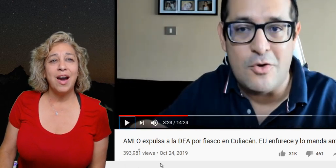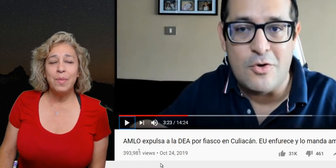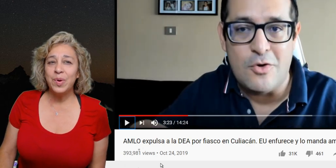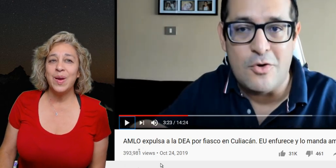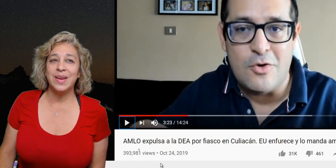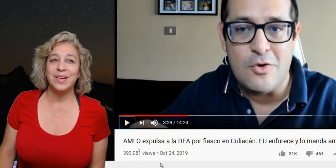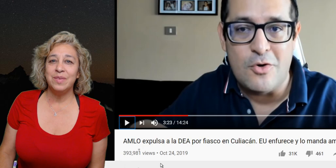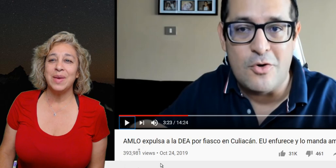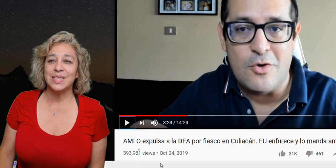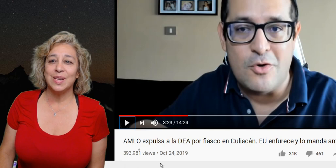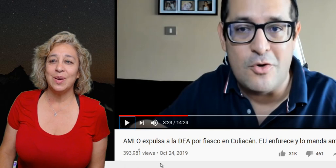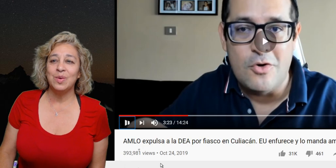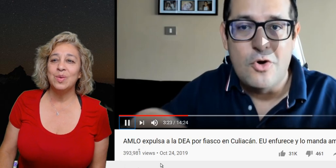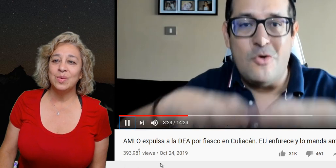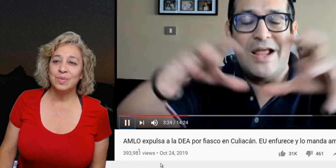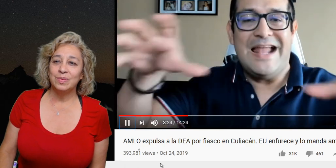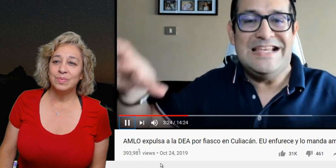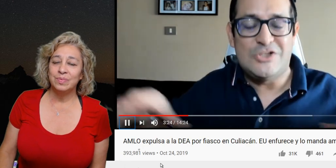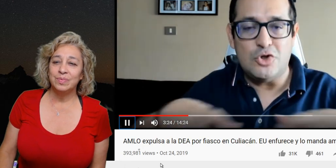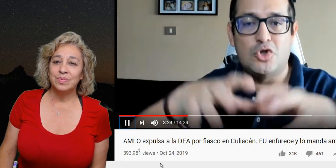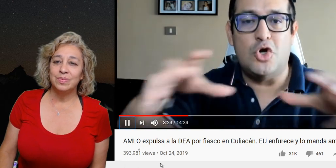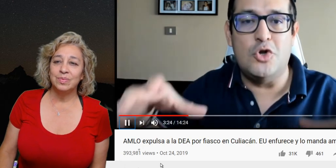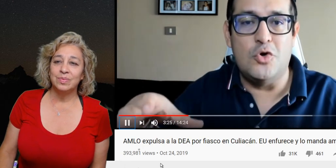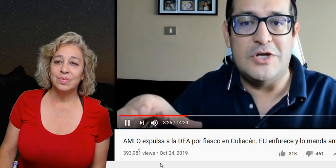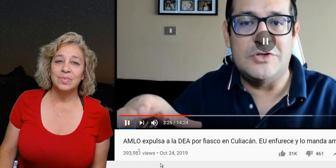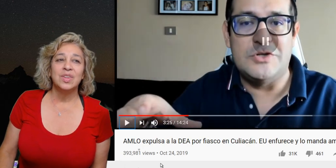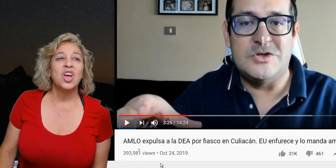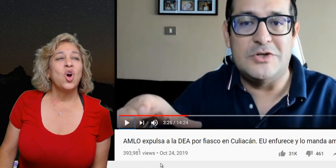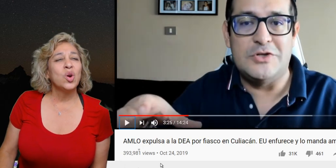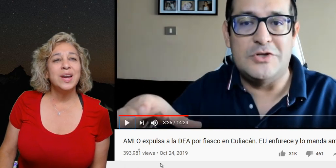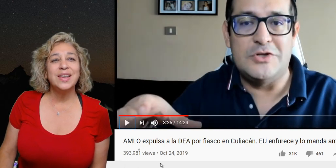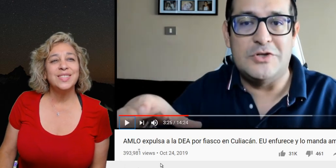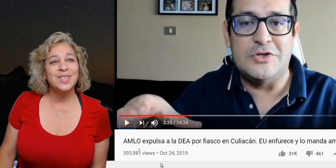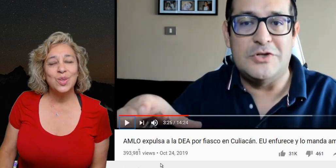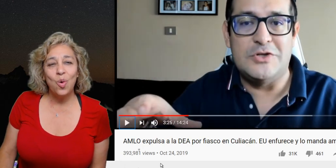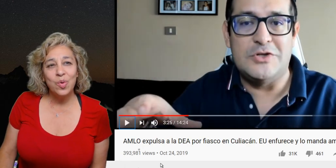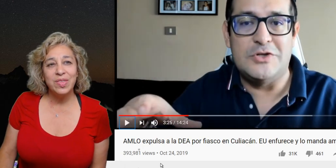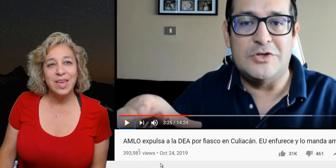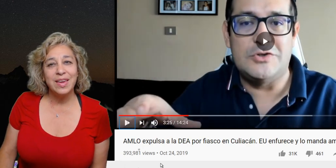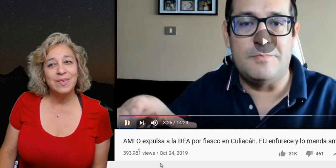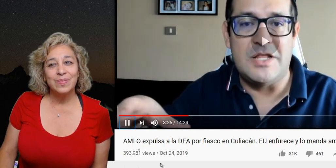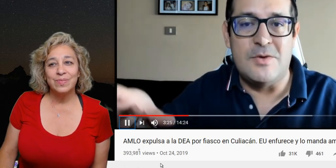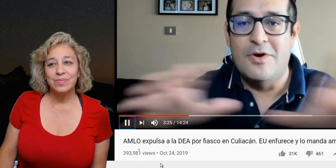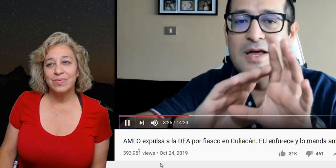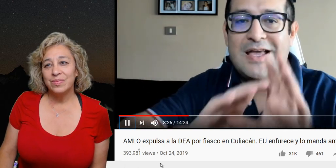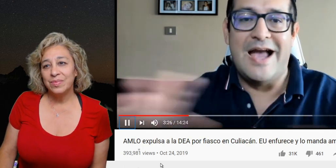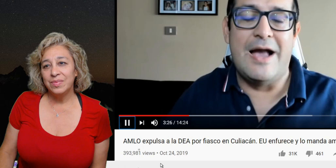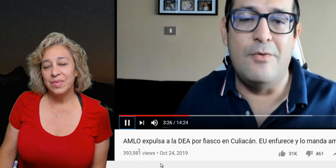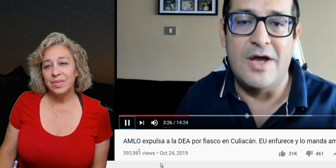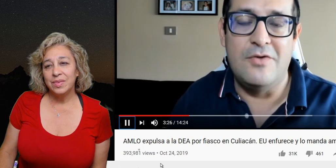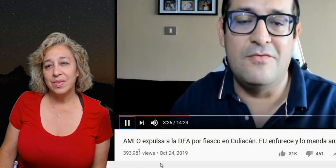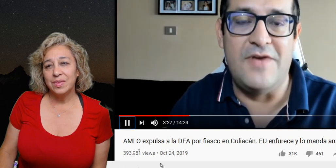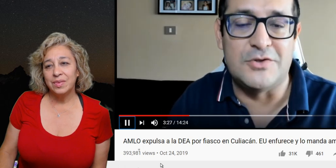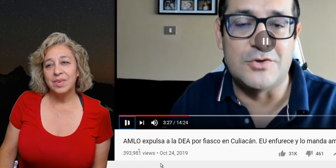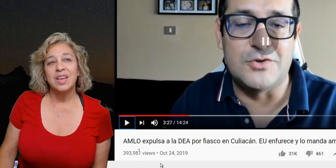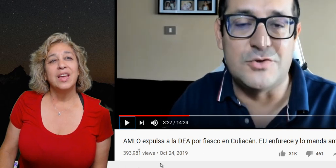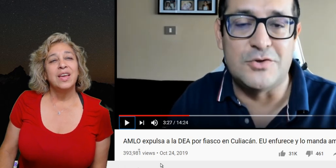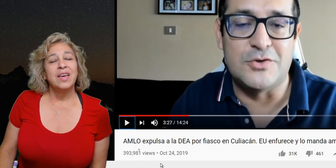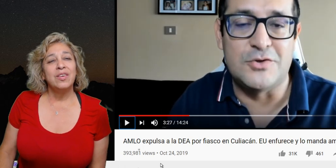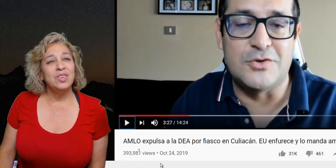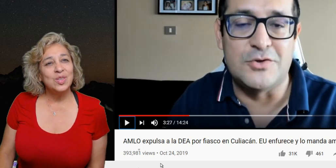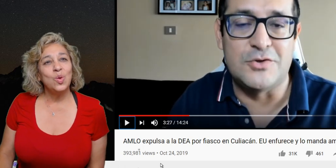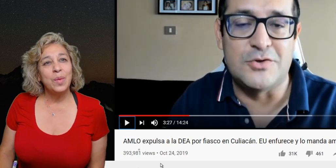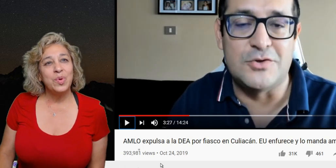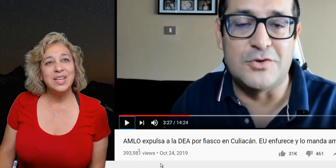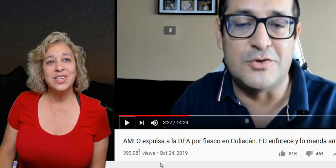they operated in Mexico, organizó todo esto, organized this whole thing, pero digo que acabó en un